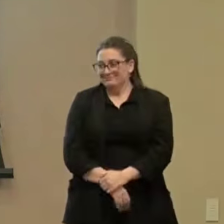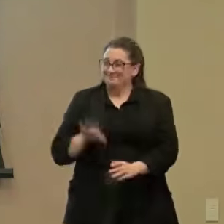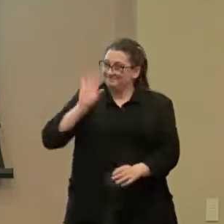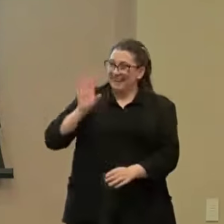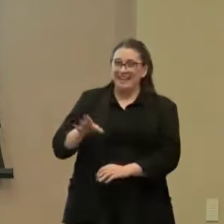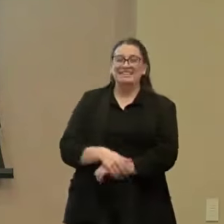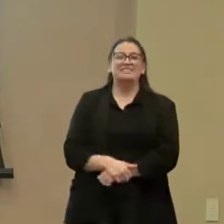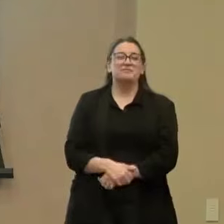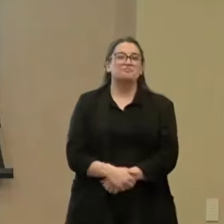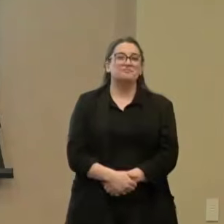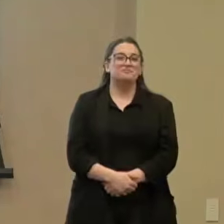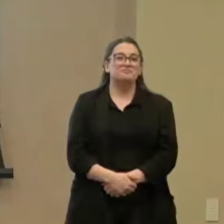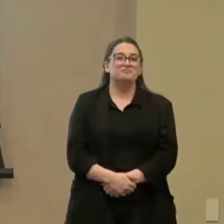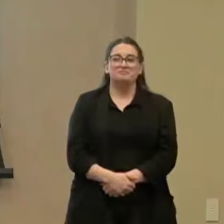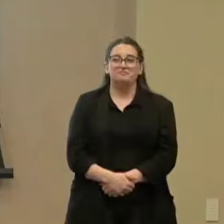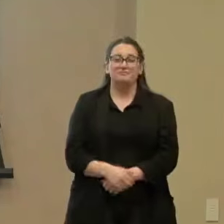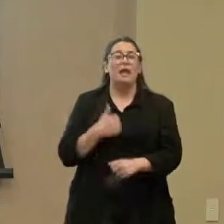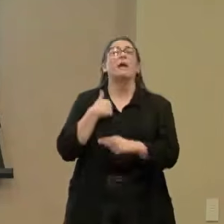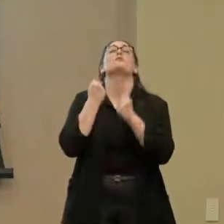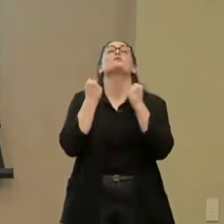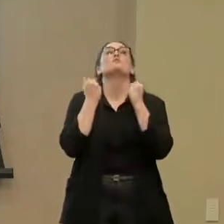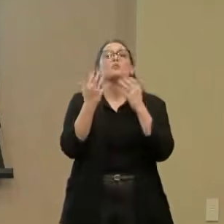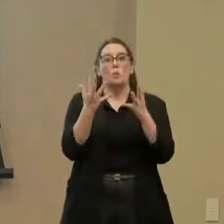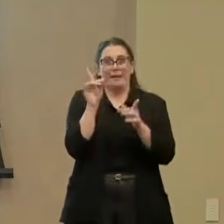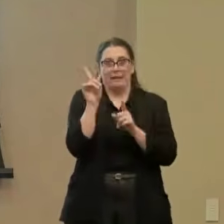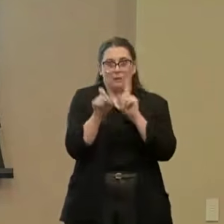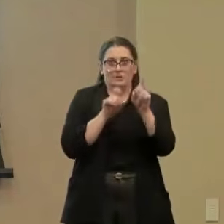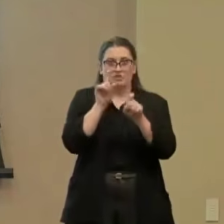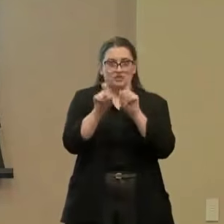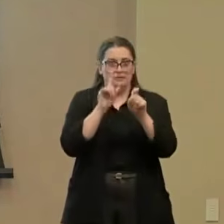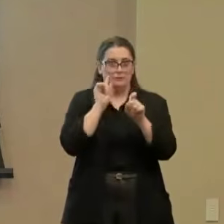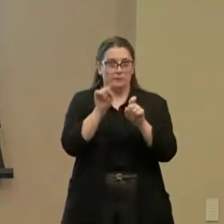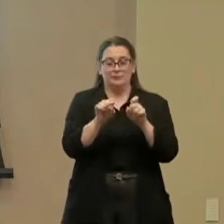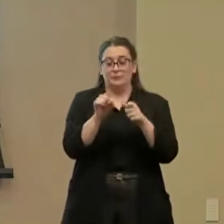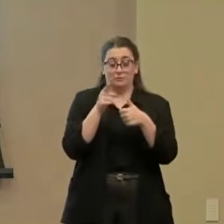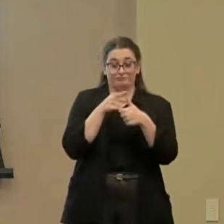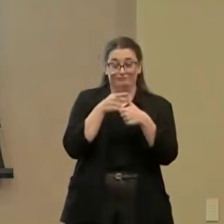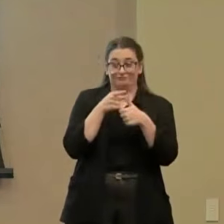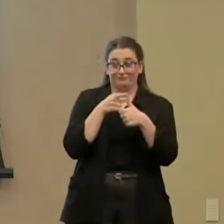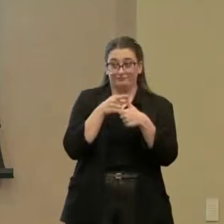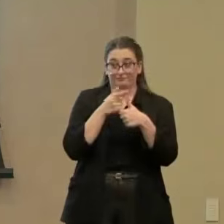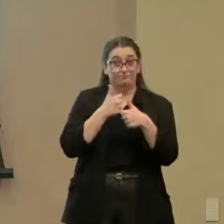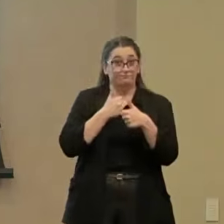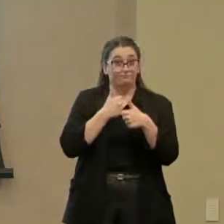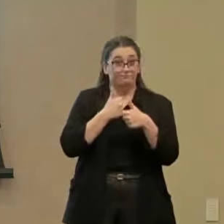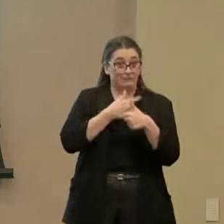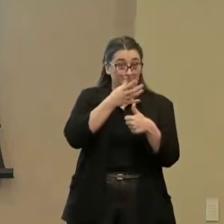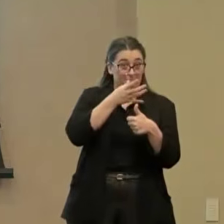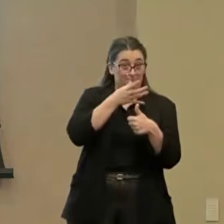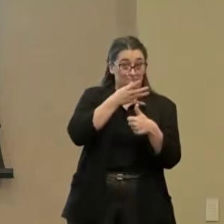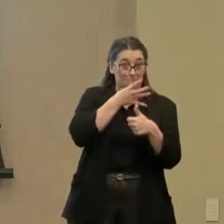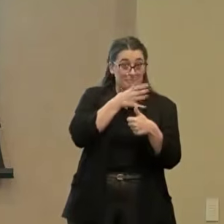Hi. I have so many questions, and my first one is I'm a mom of 3